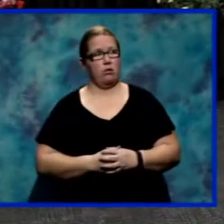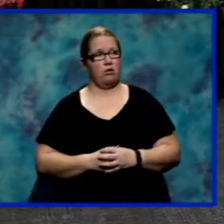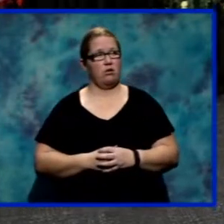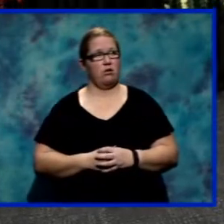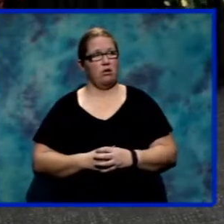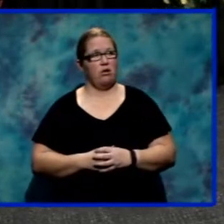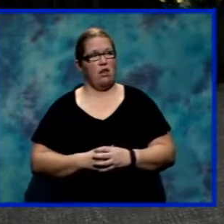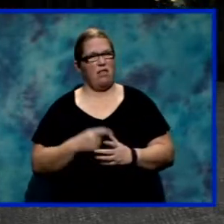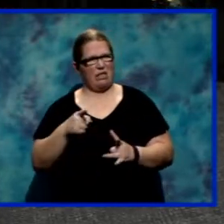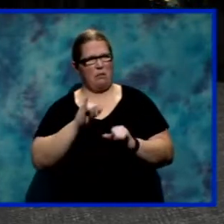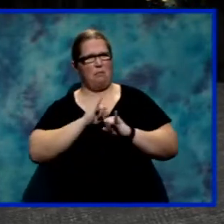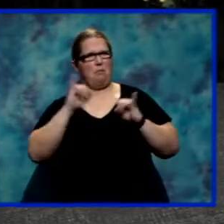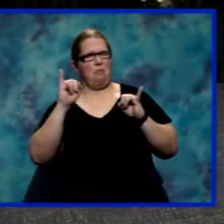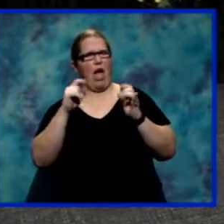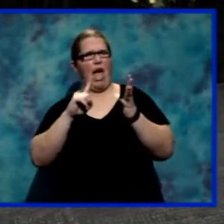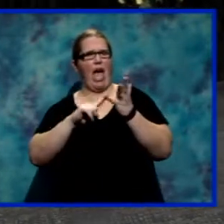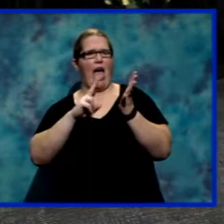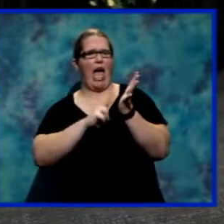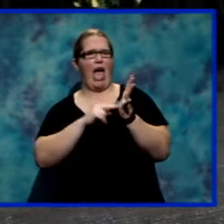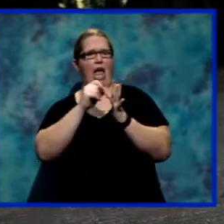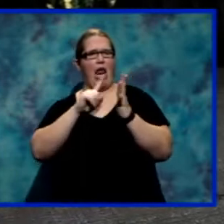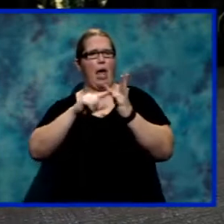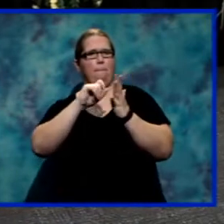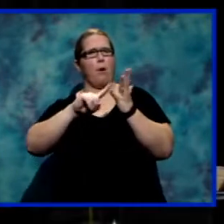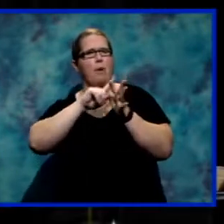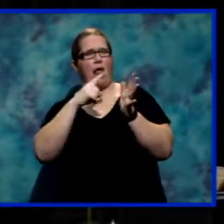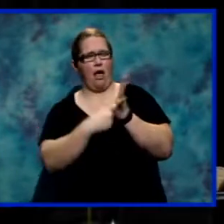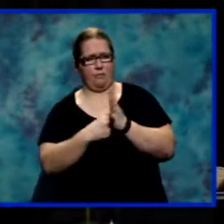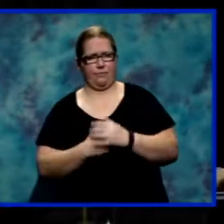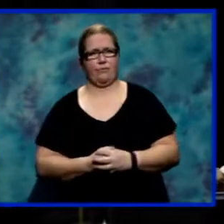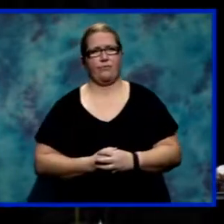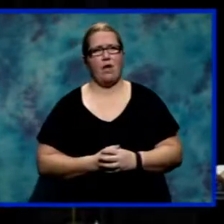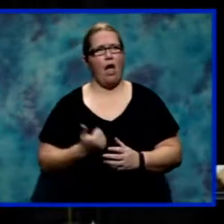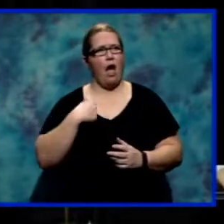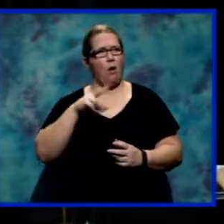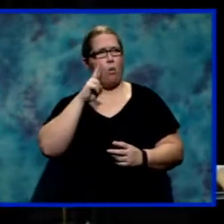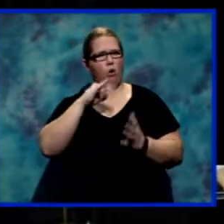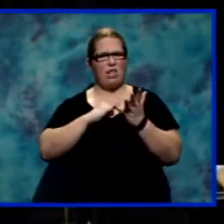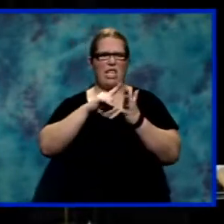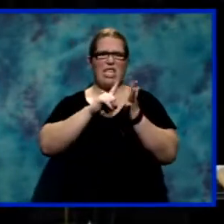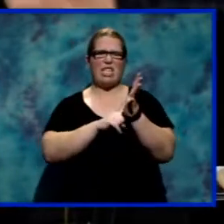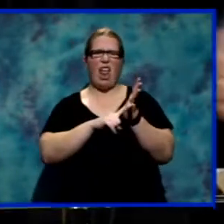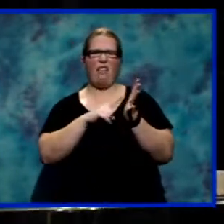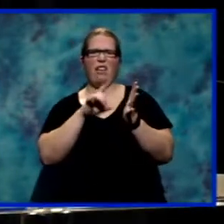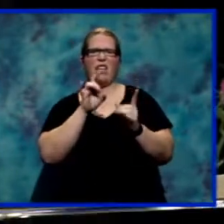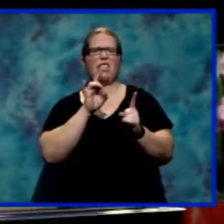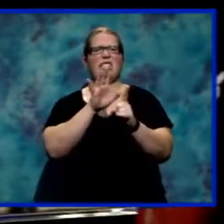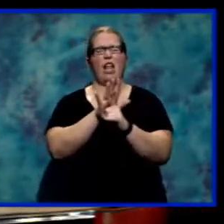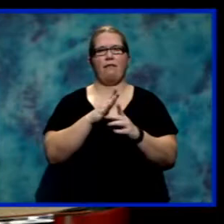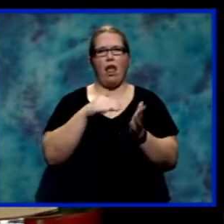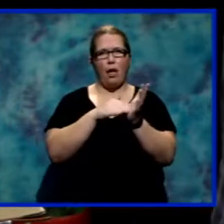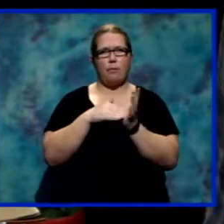unpopular approach to humanity today. I'm watching all these self-help shows on TV. Well, I'm not,